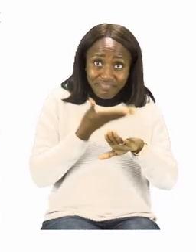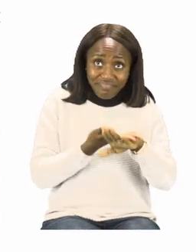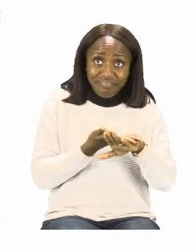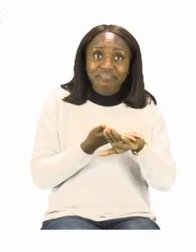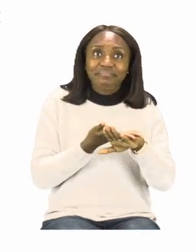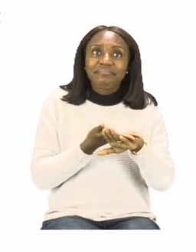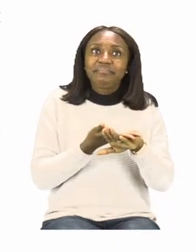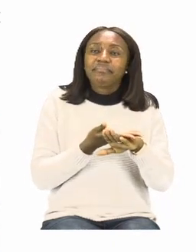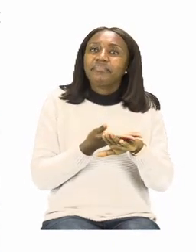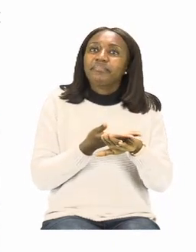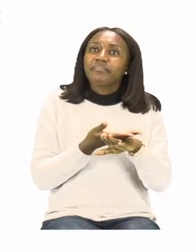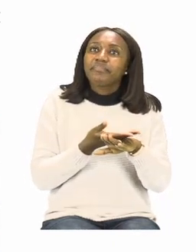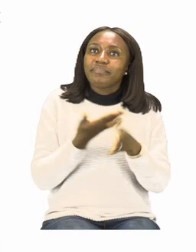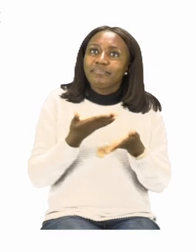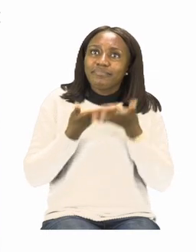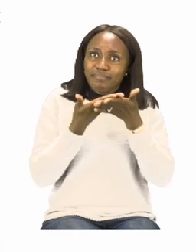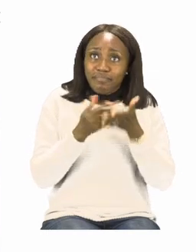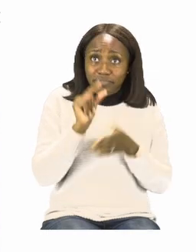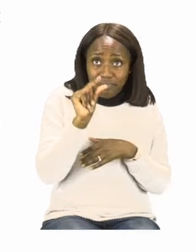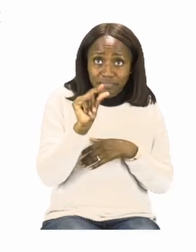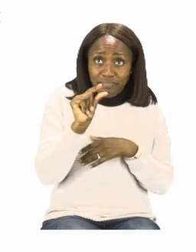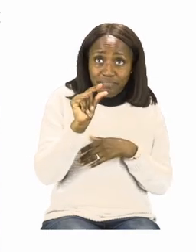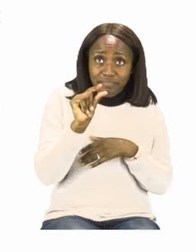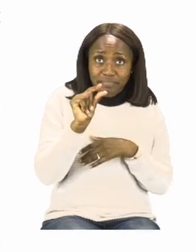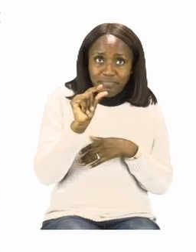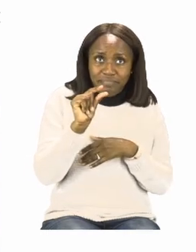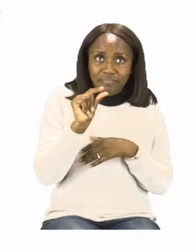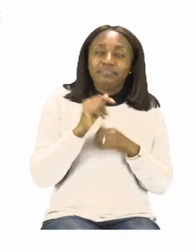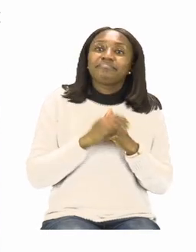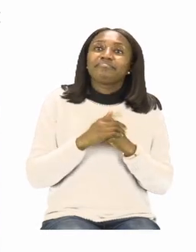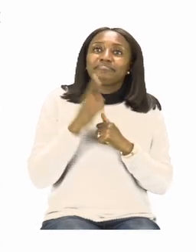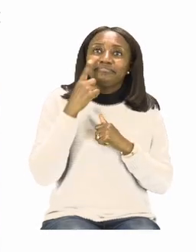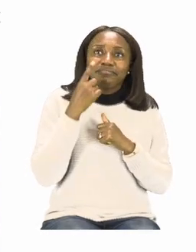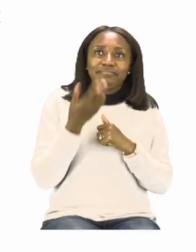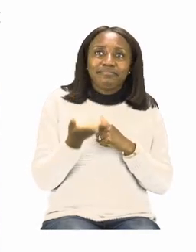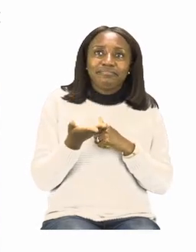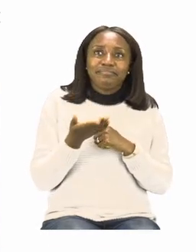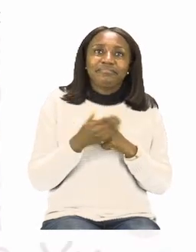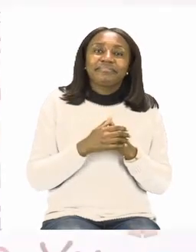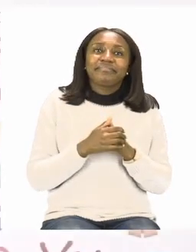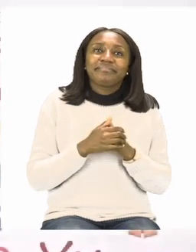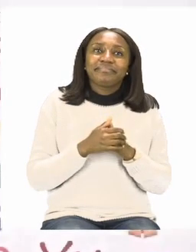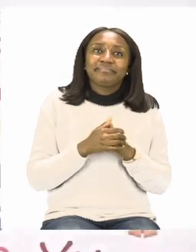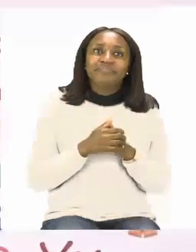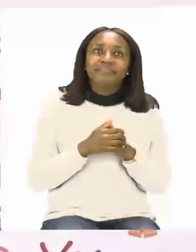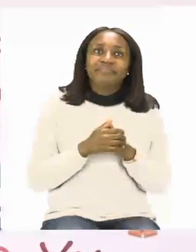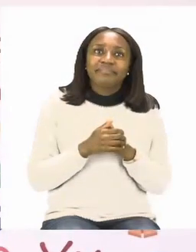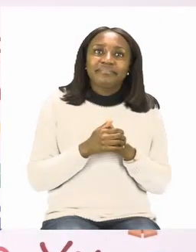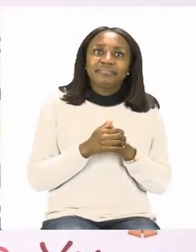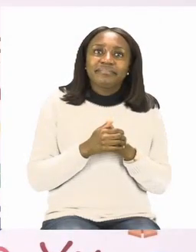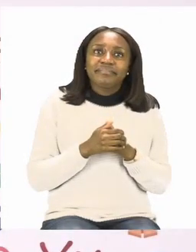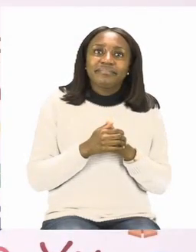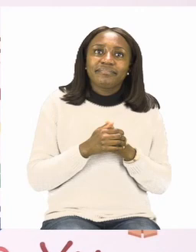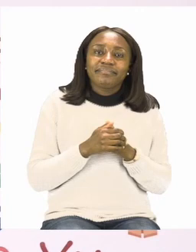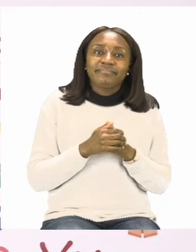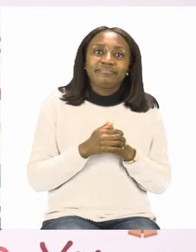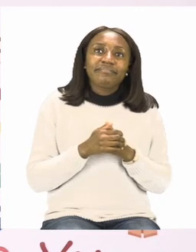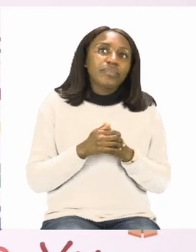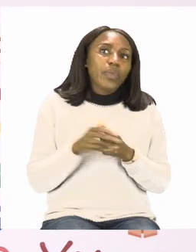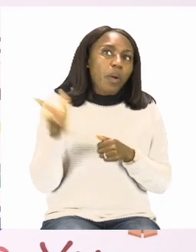us to do some on the board as well. So let's take a look. The first example that they give you is for the